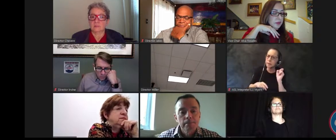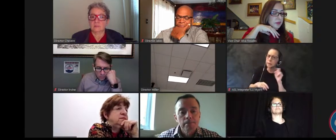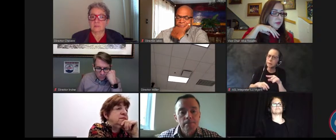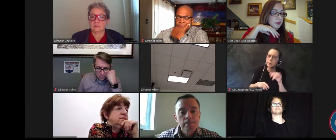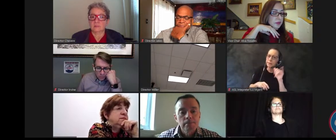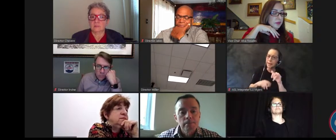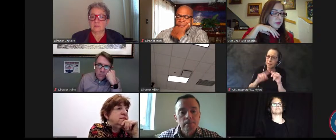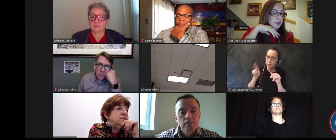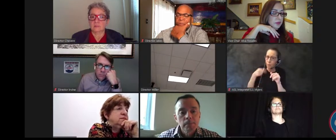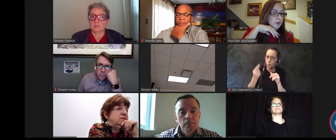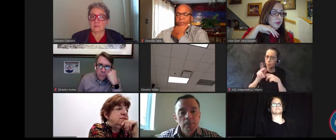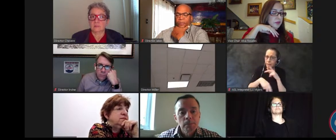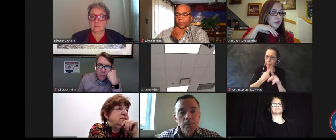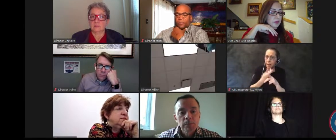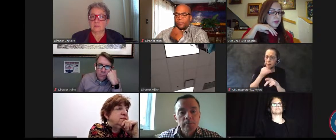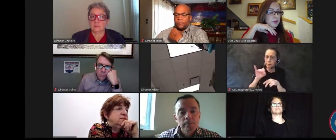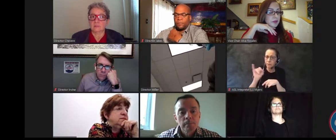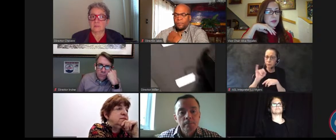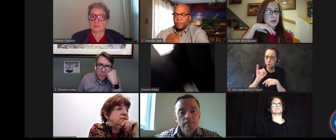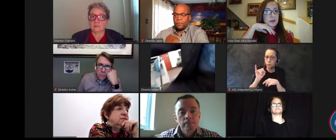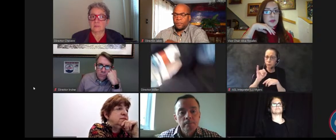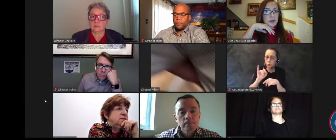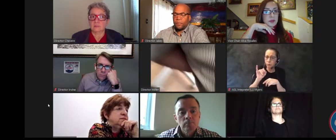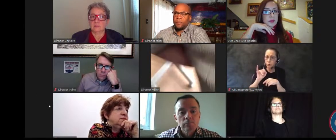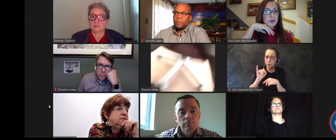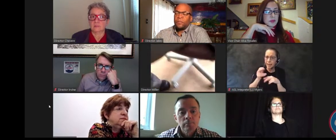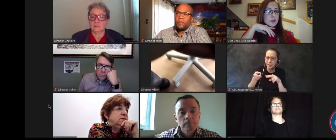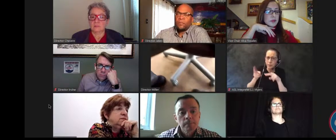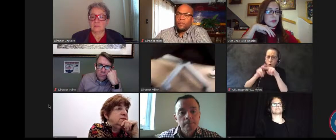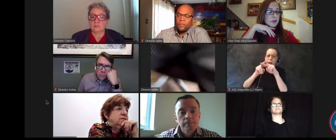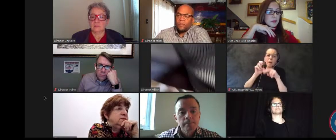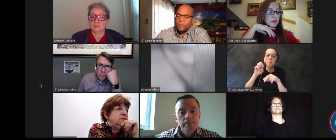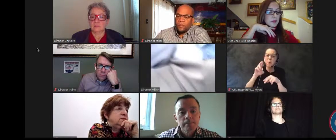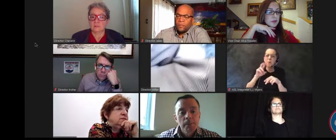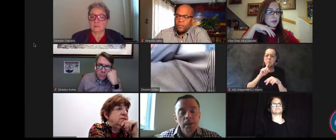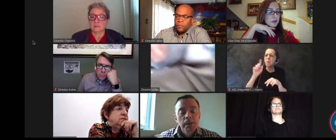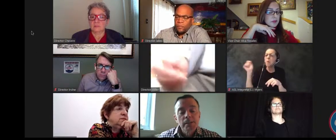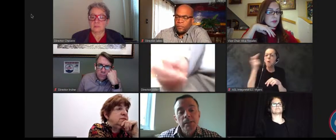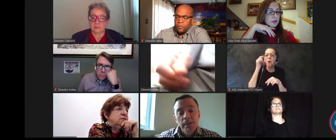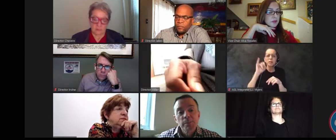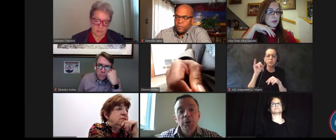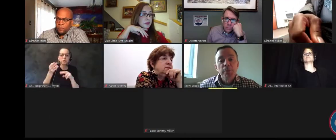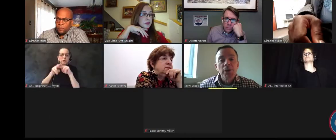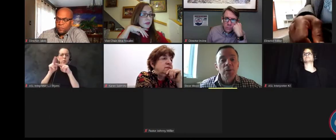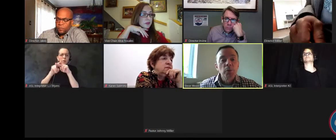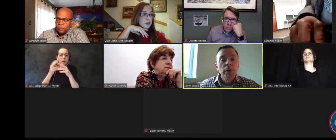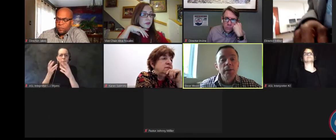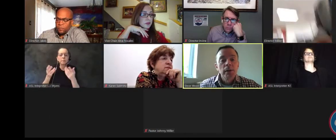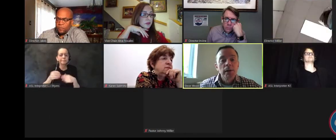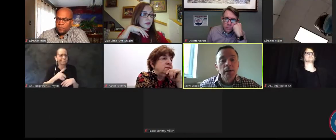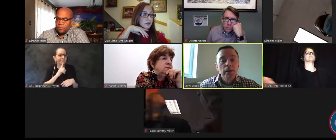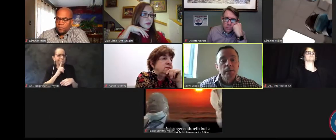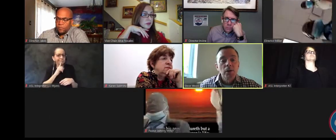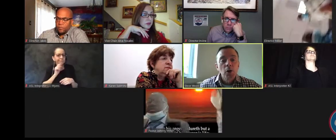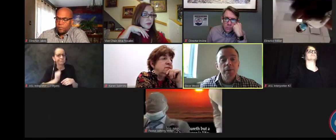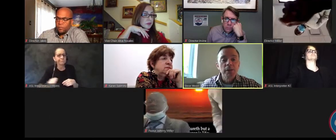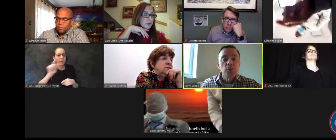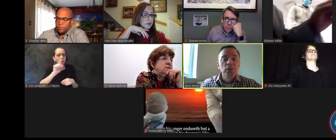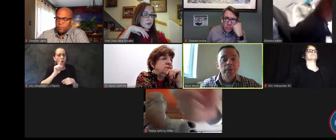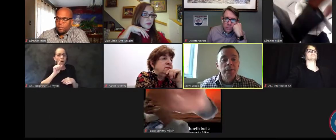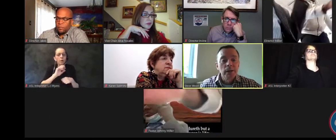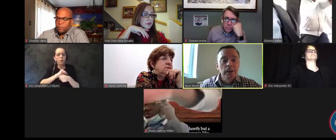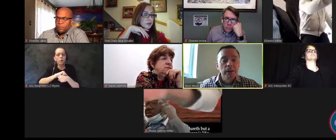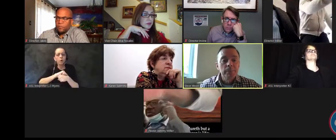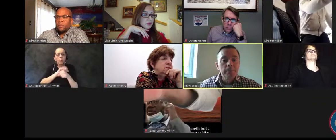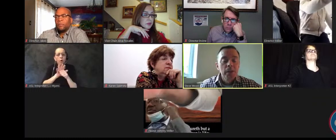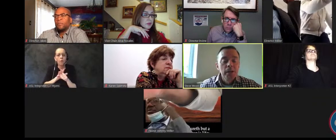Is that the only type of insurance that is going up, or is pretty much everybody? It's pretty much everyone. COVID has